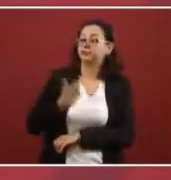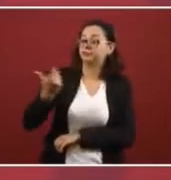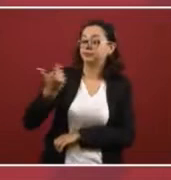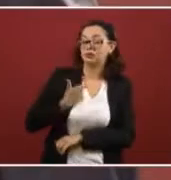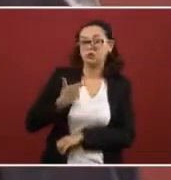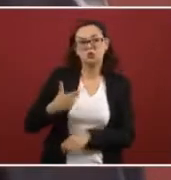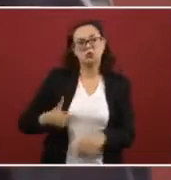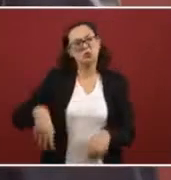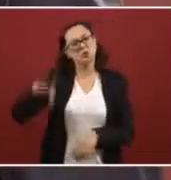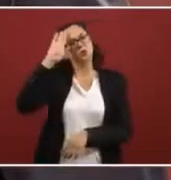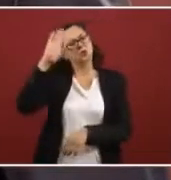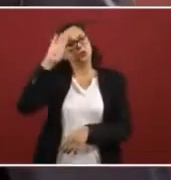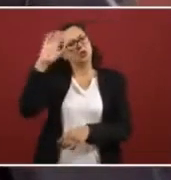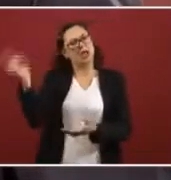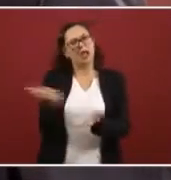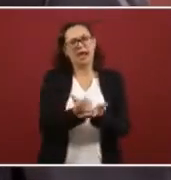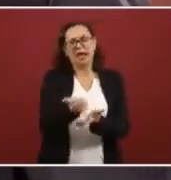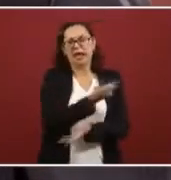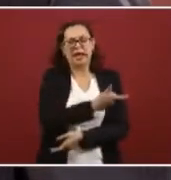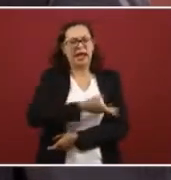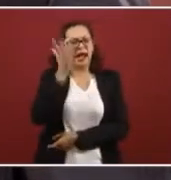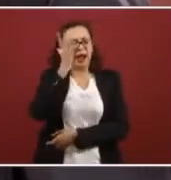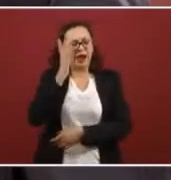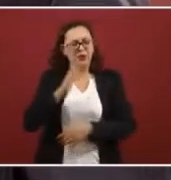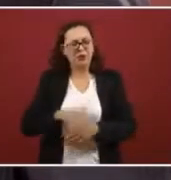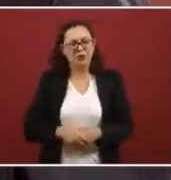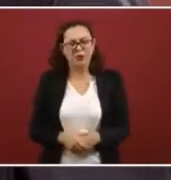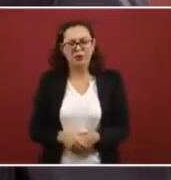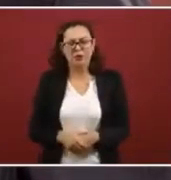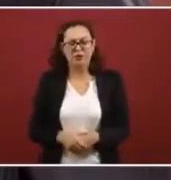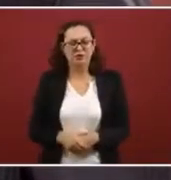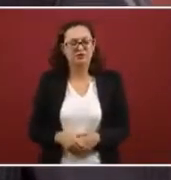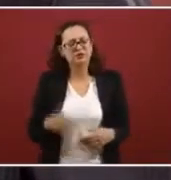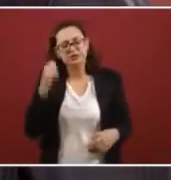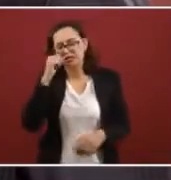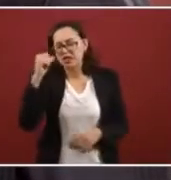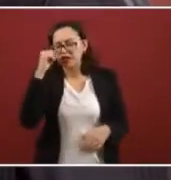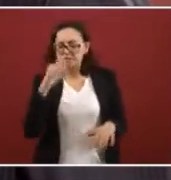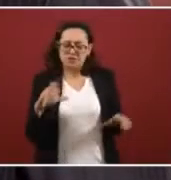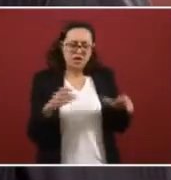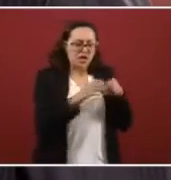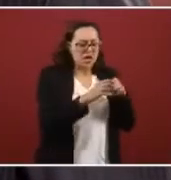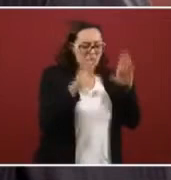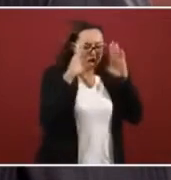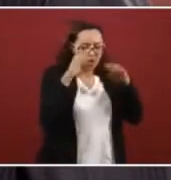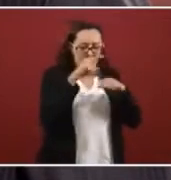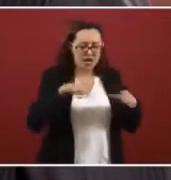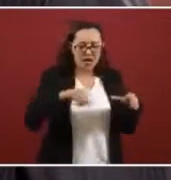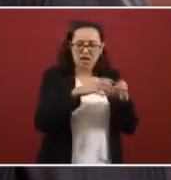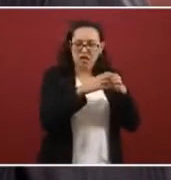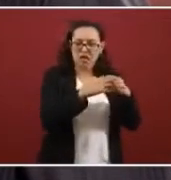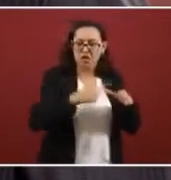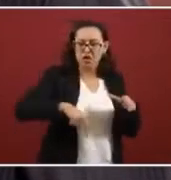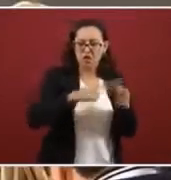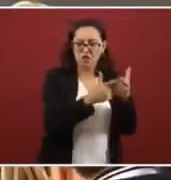Constantly, the neoliberals are looking for globalization.